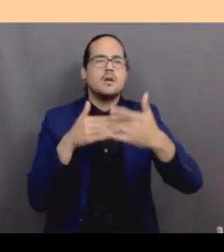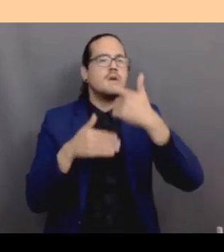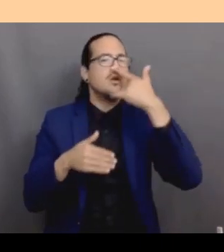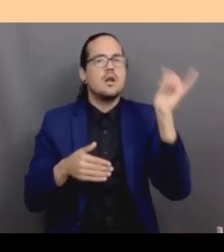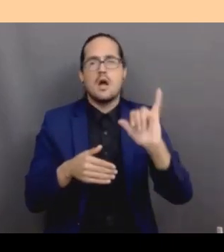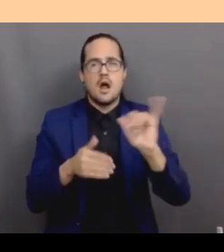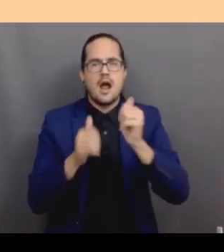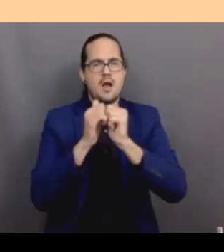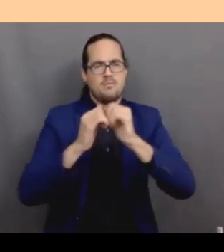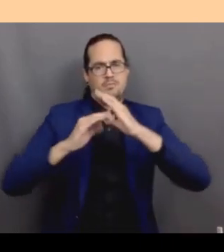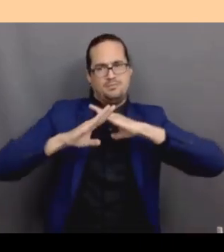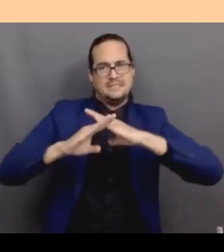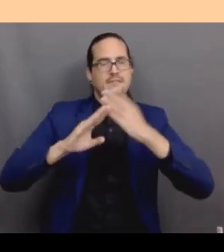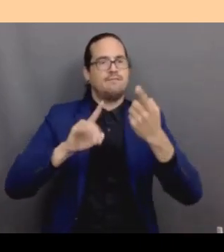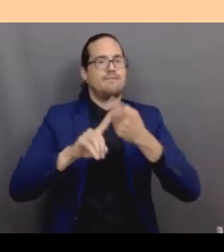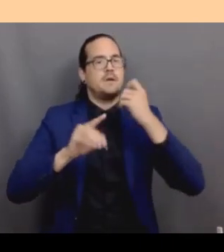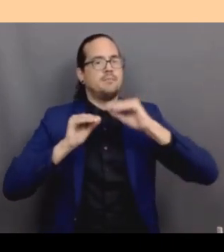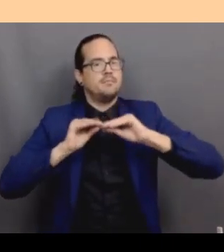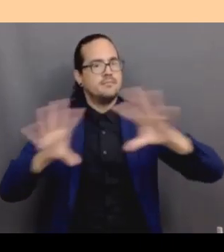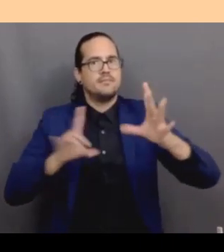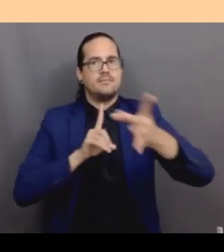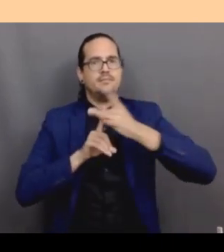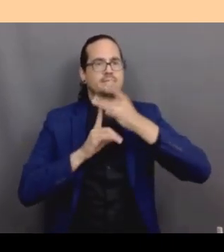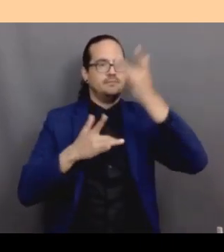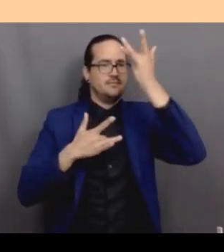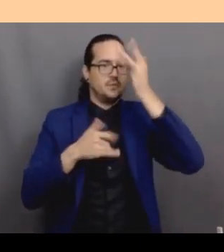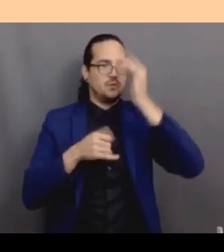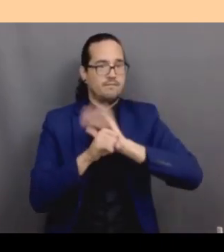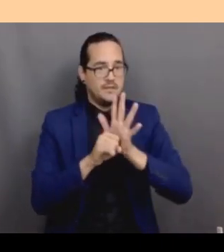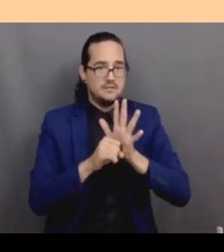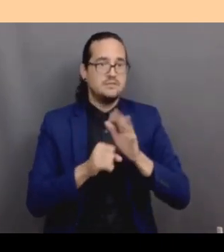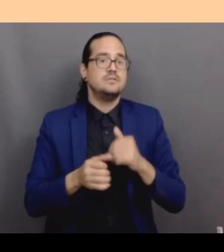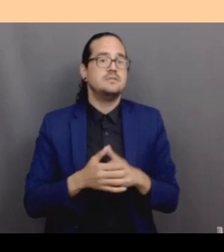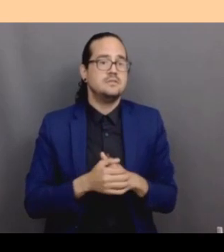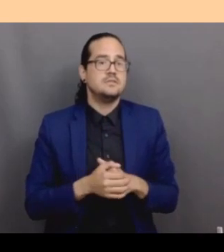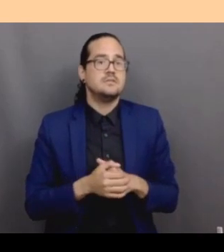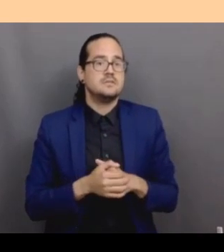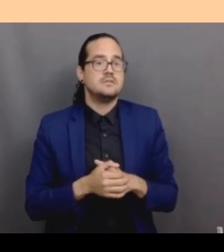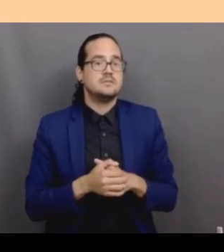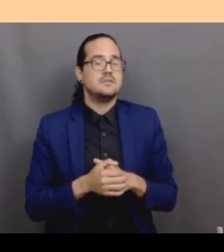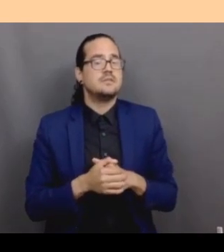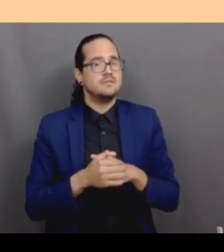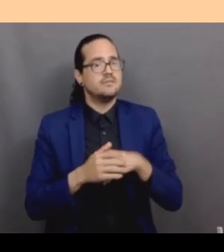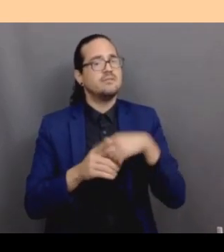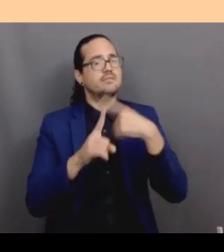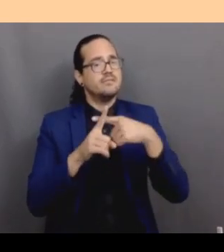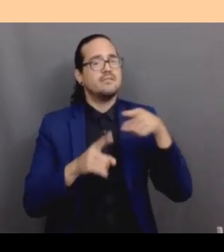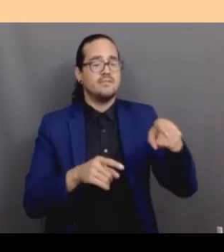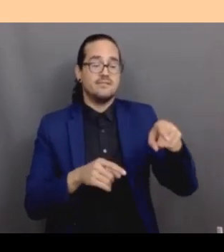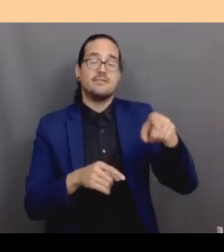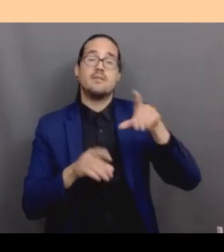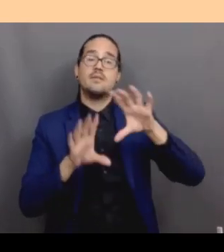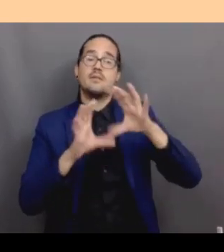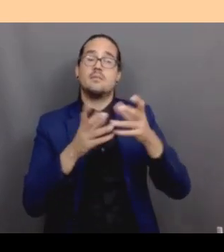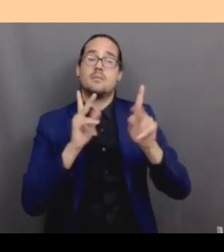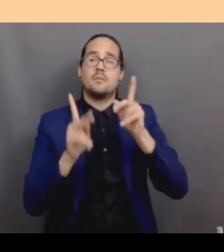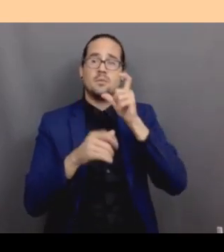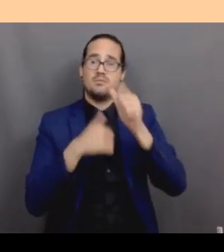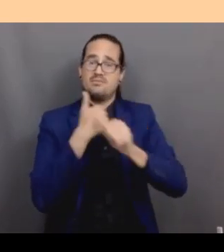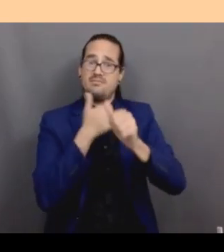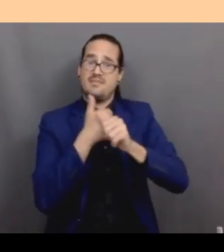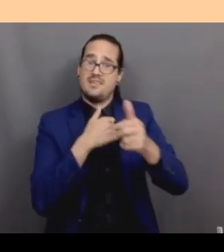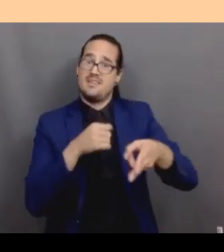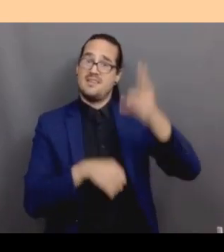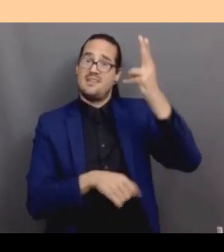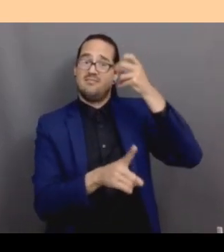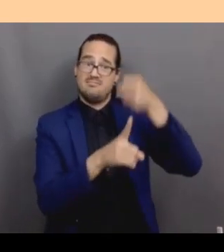groups that are definitely affected the most by having being isolated. Can I just